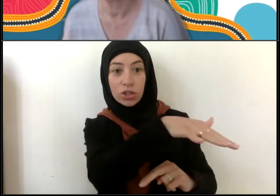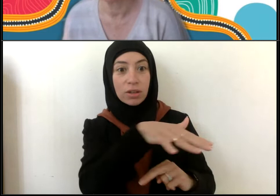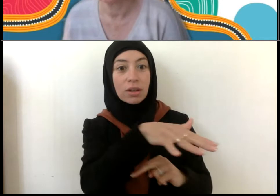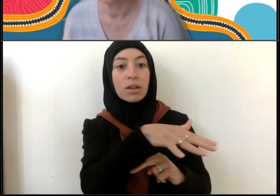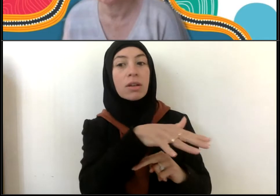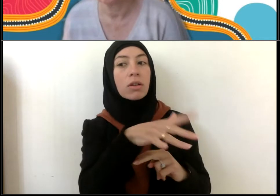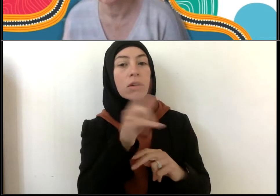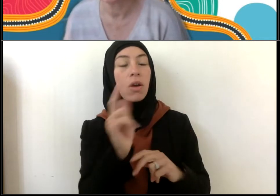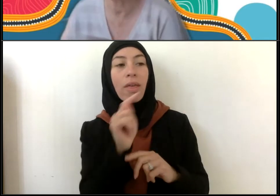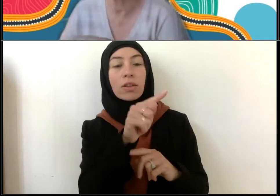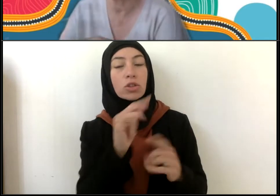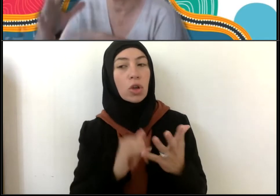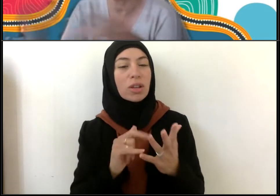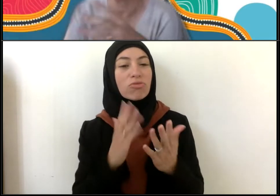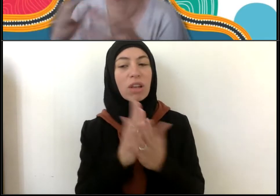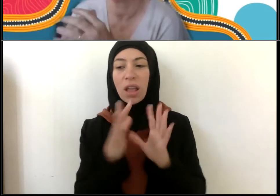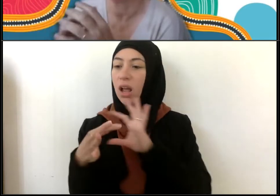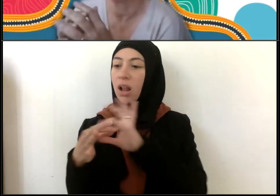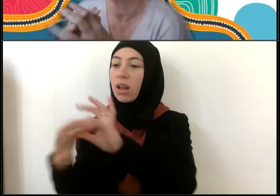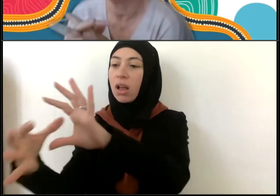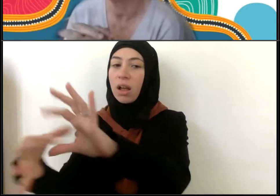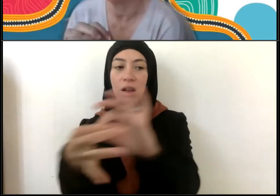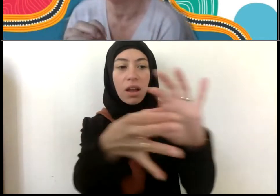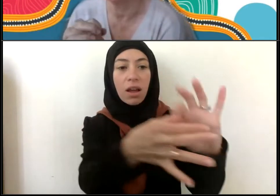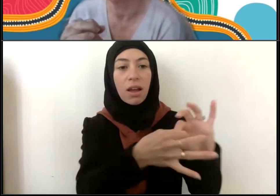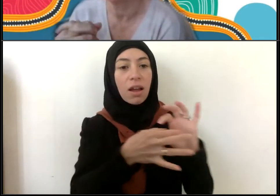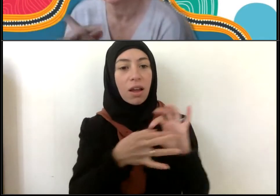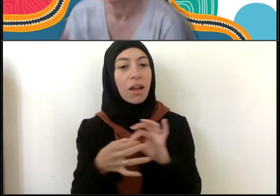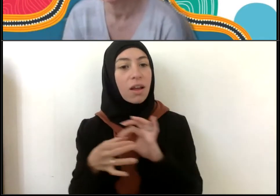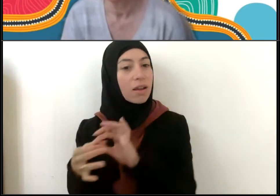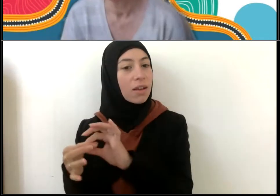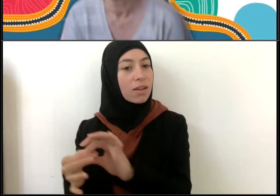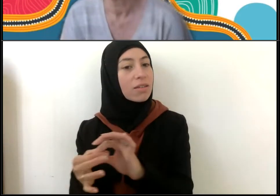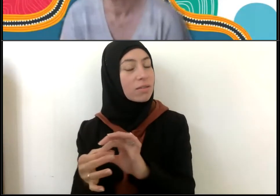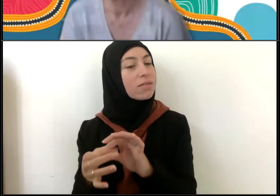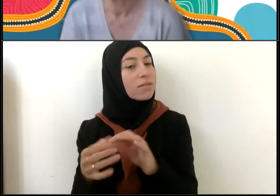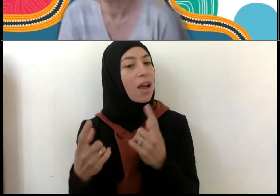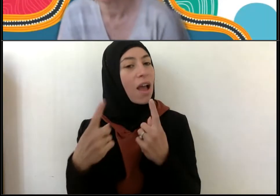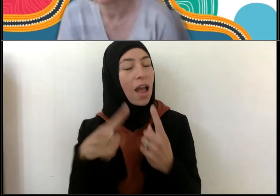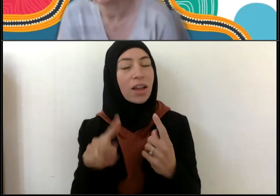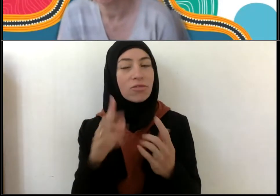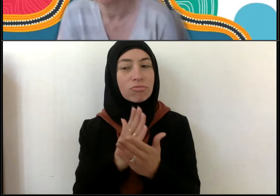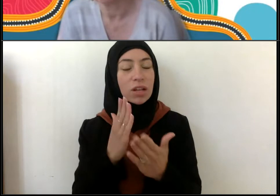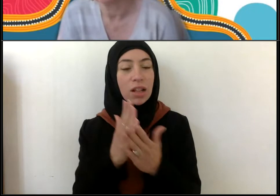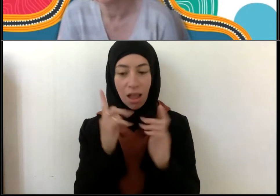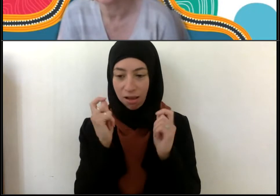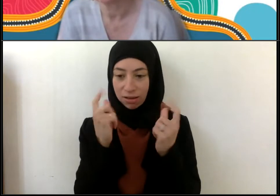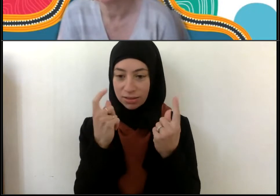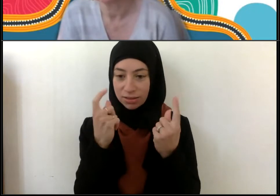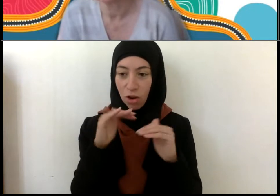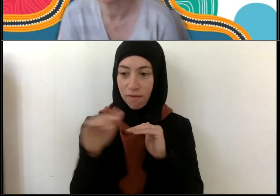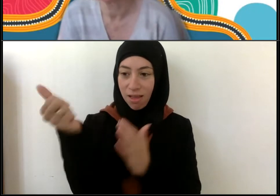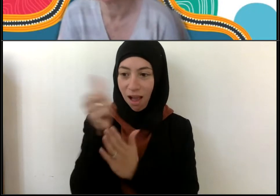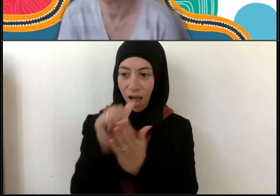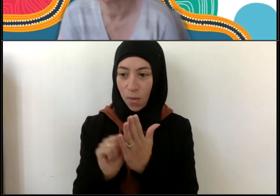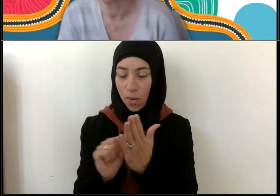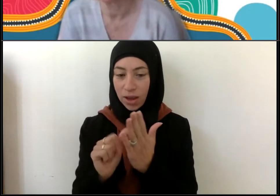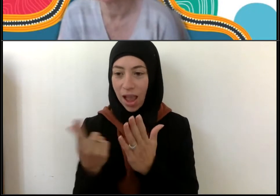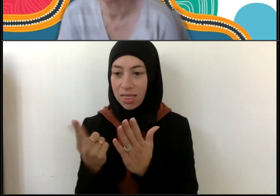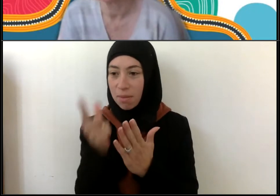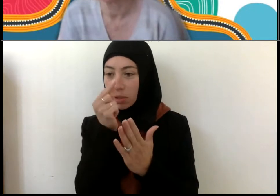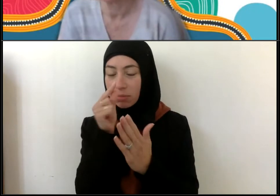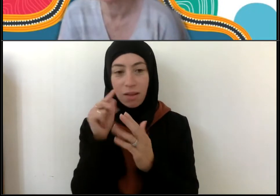that idea that interface. They can interface and also really so understanding the artwork and the